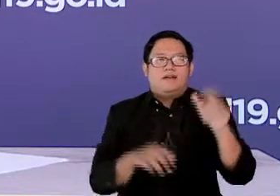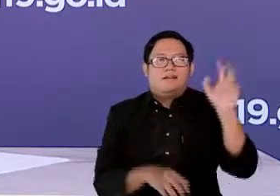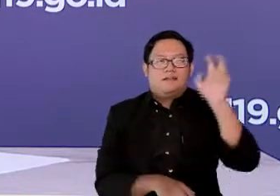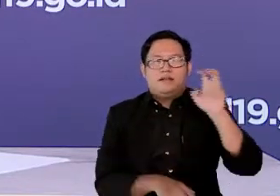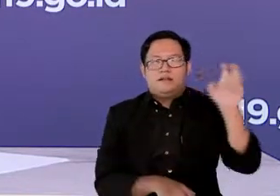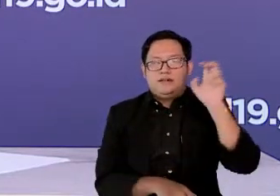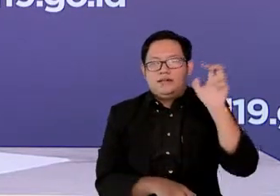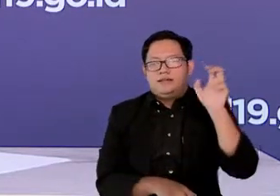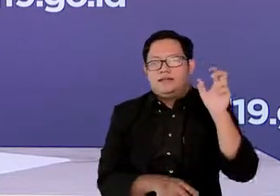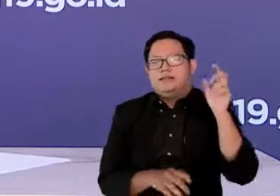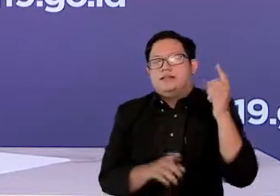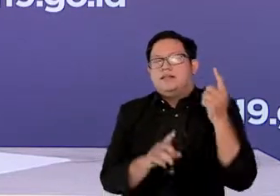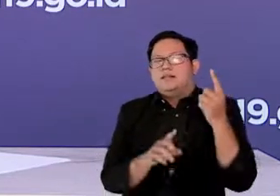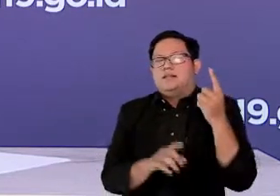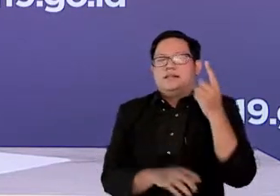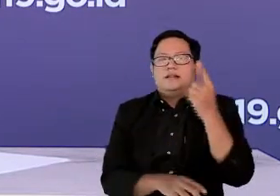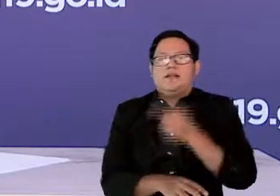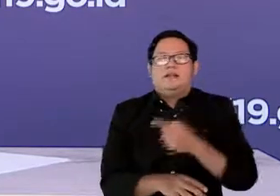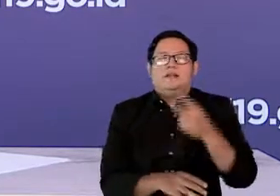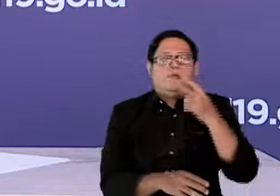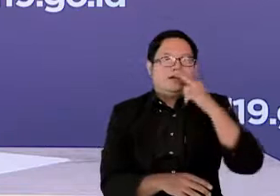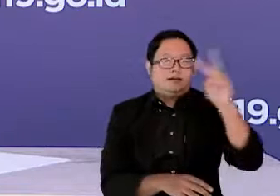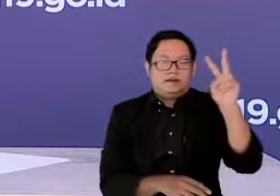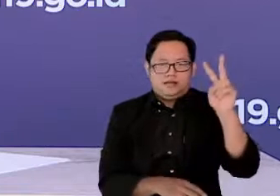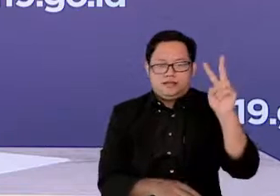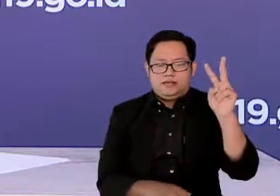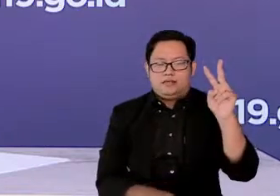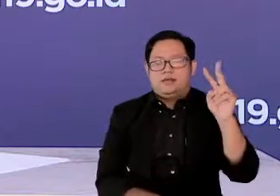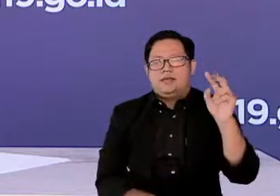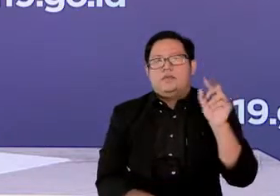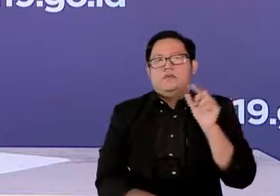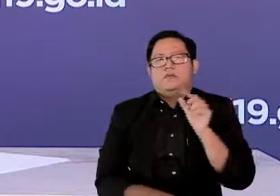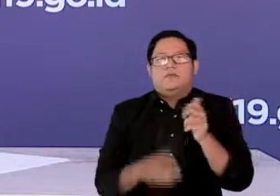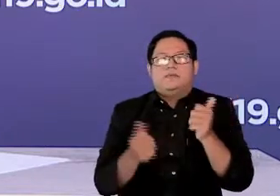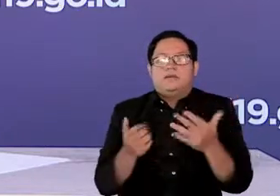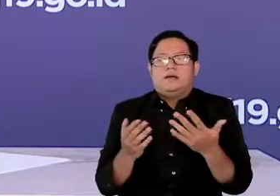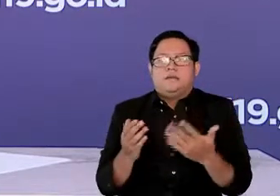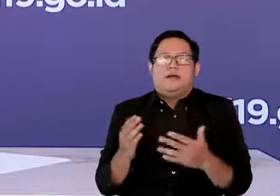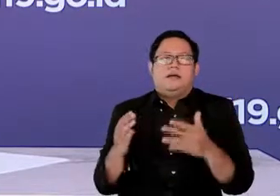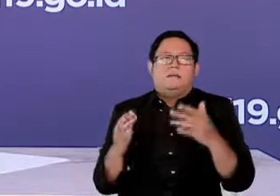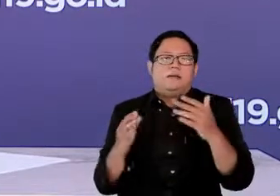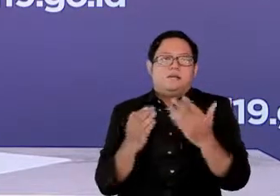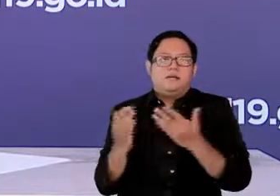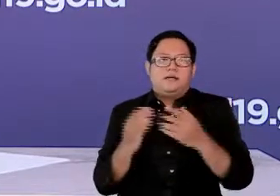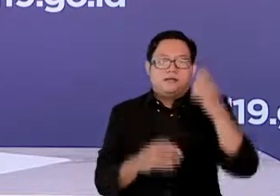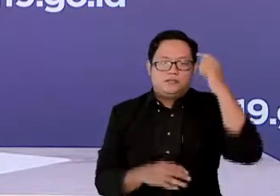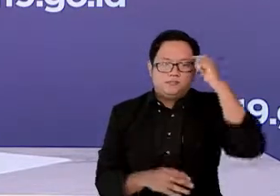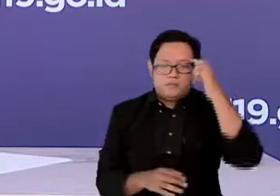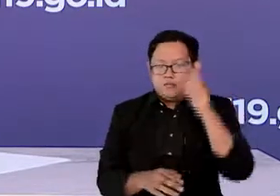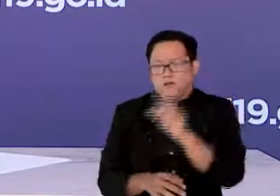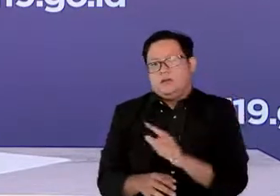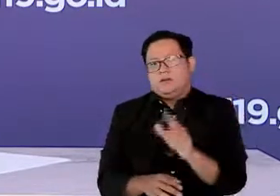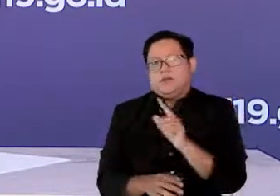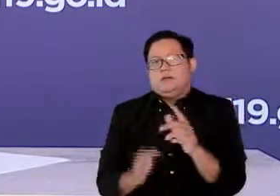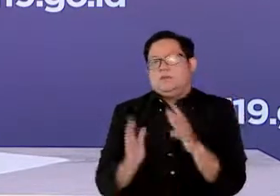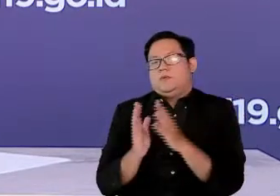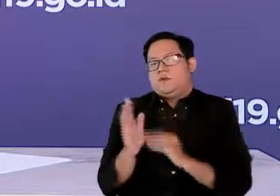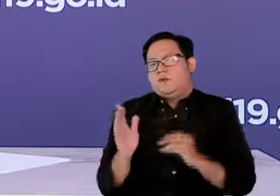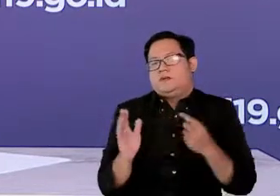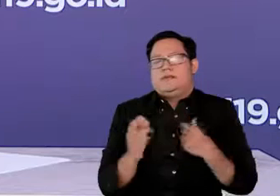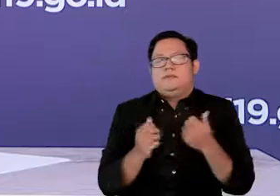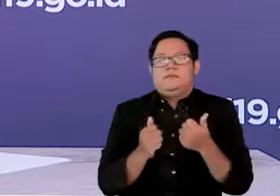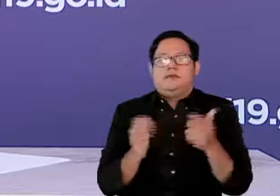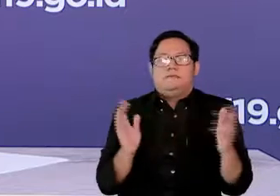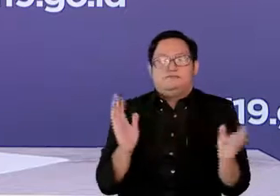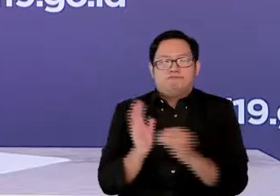the Peduli Lindungi application and supervision of provisions for cargo ships.